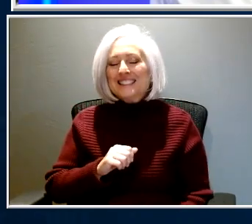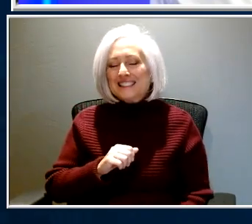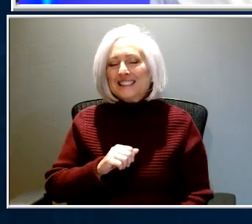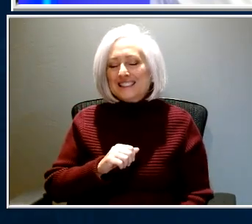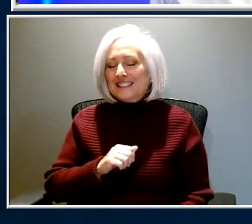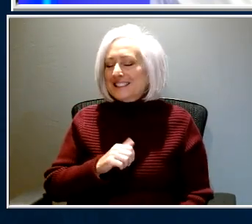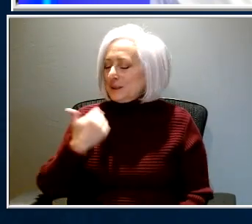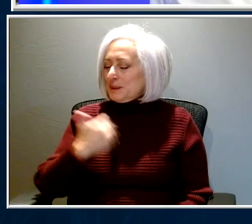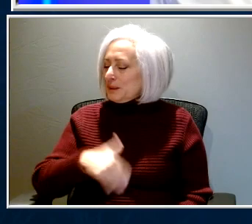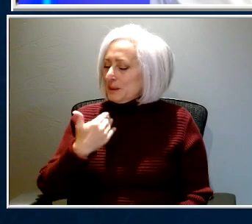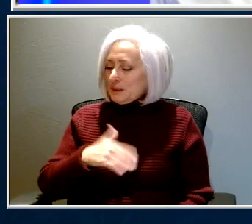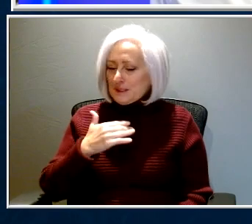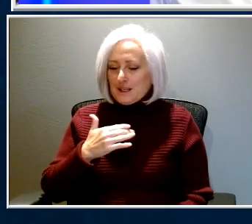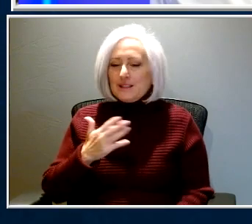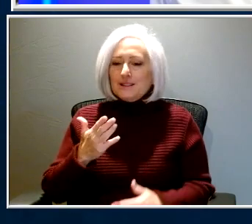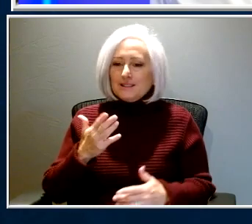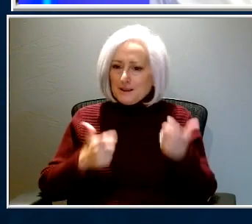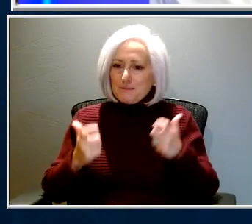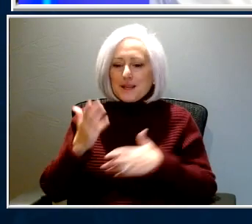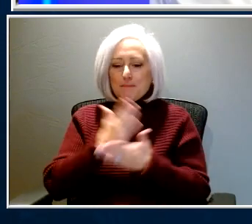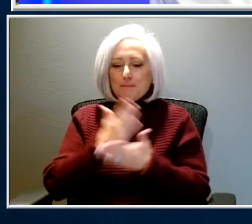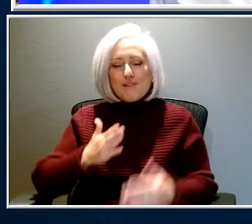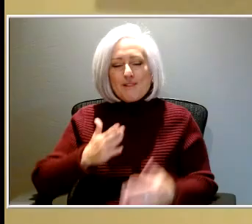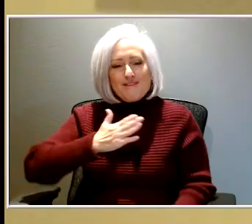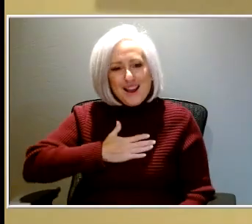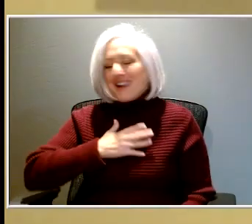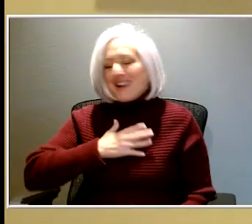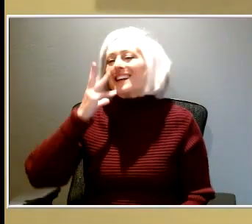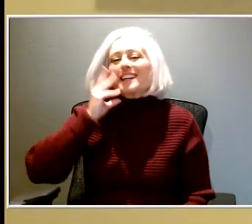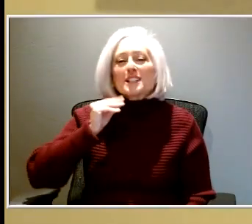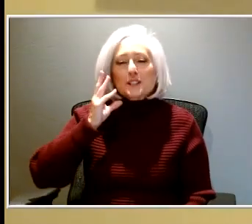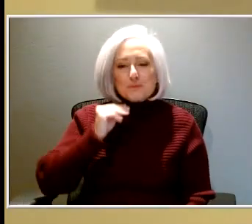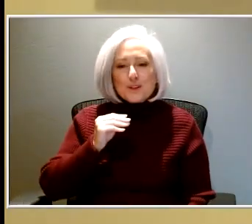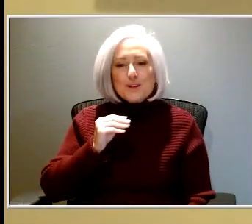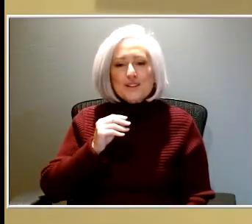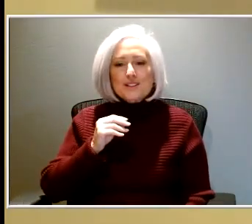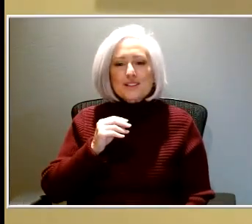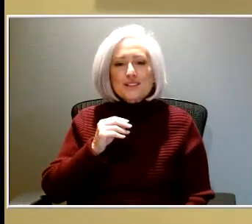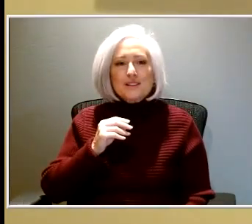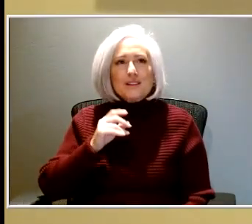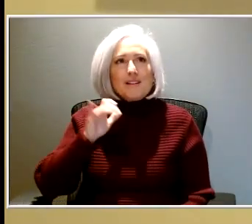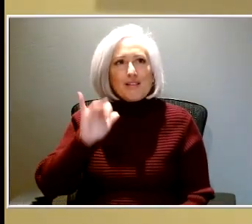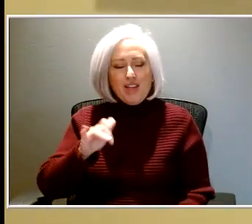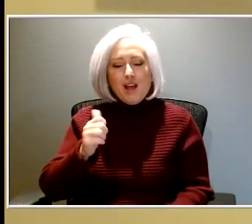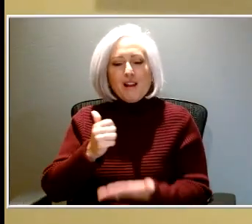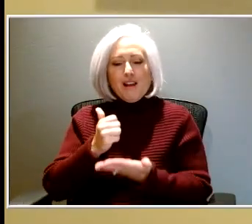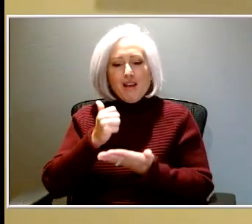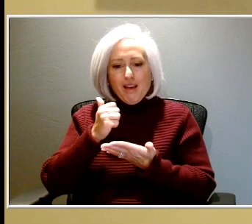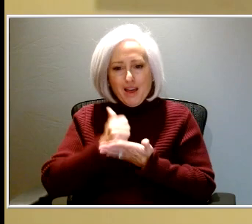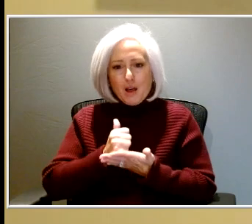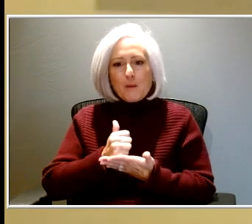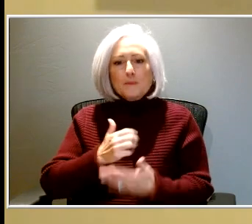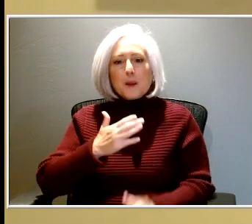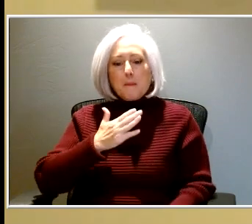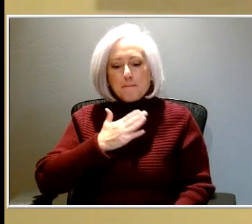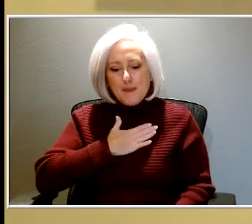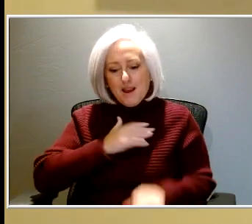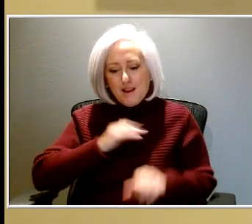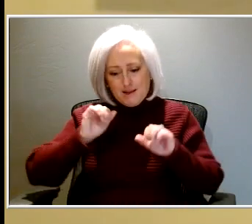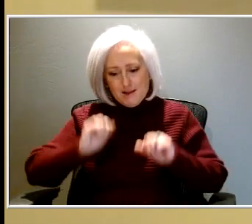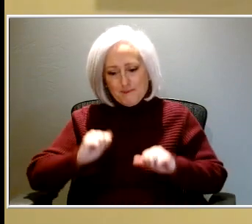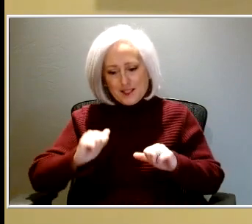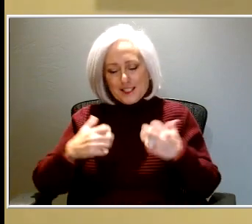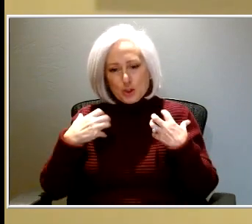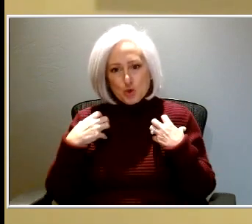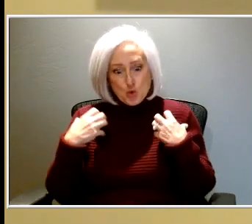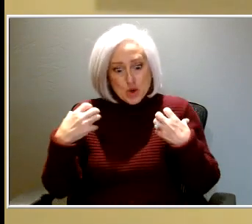was a huge part of my experience. And I think part of it increased my capacity to heal and get well